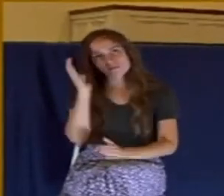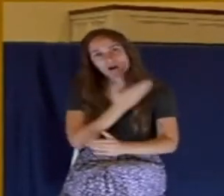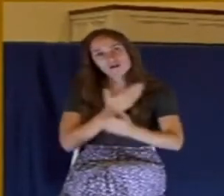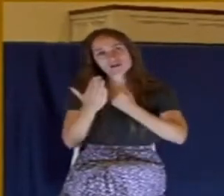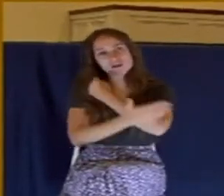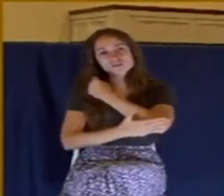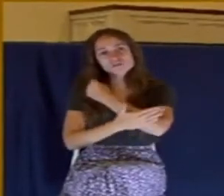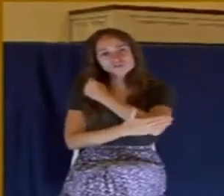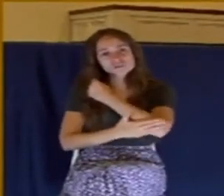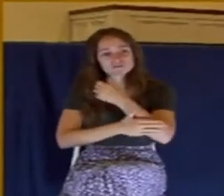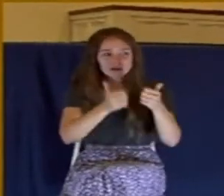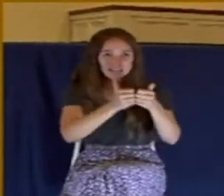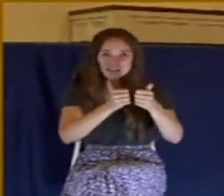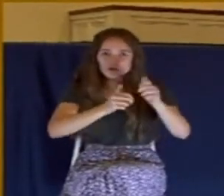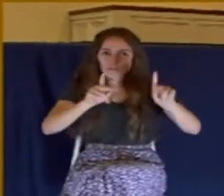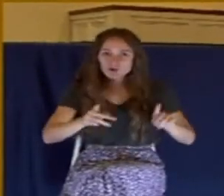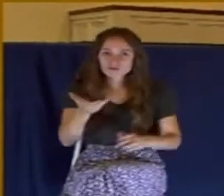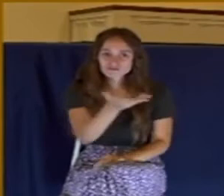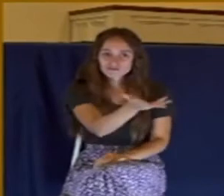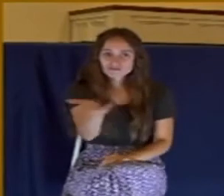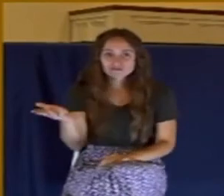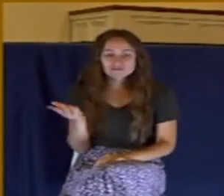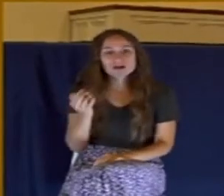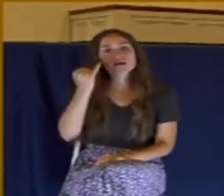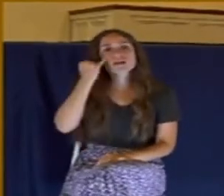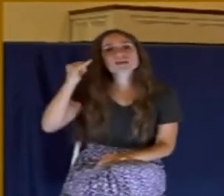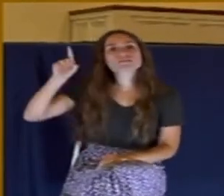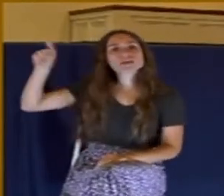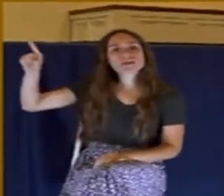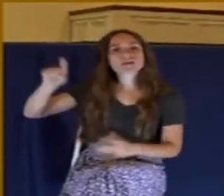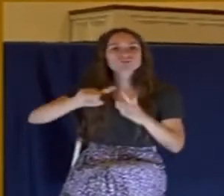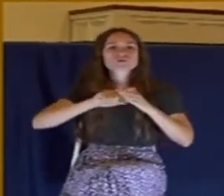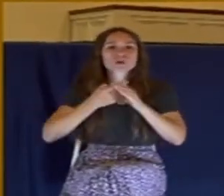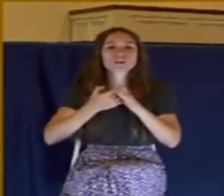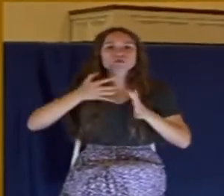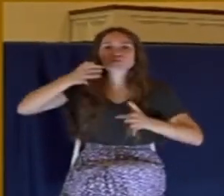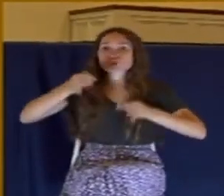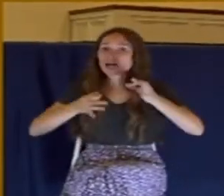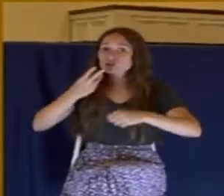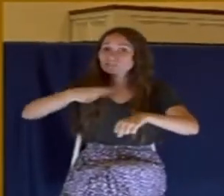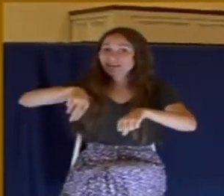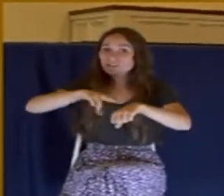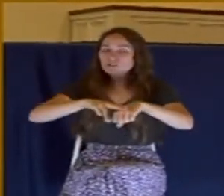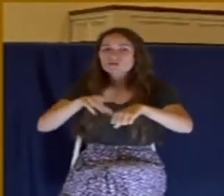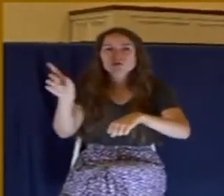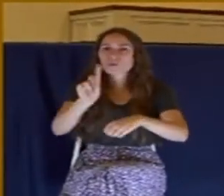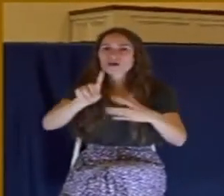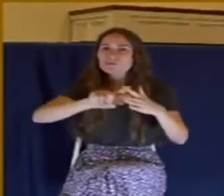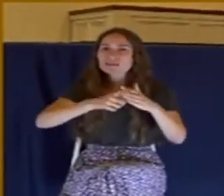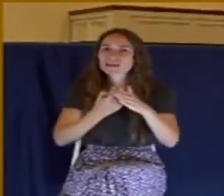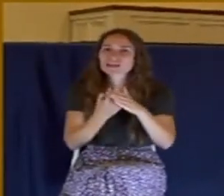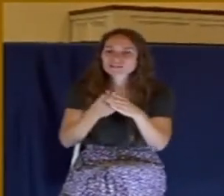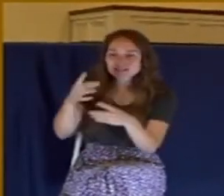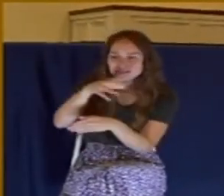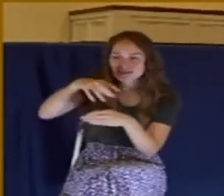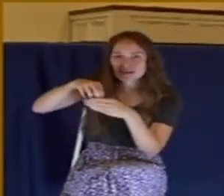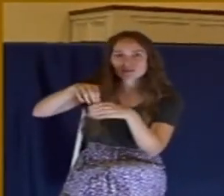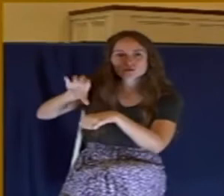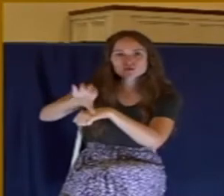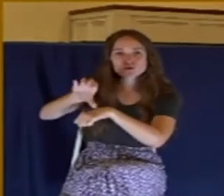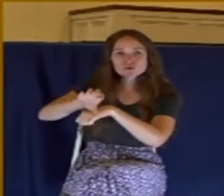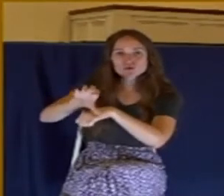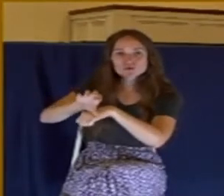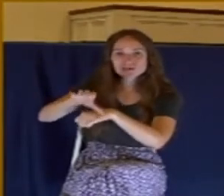But I want to tell you something. When God begins to judge a nation, you know where he starts? He starts in the church. He starts in the house of